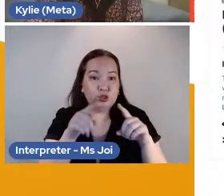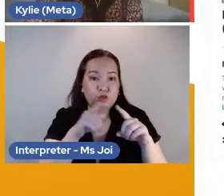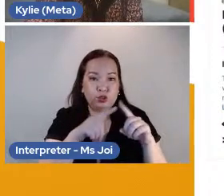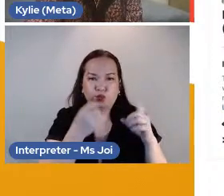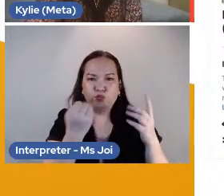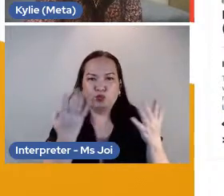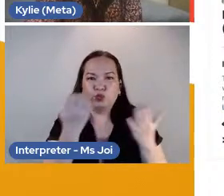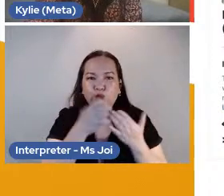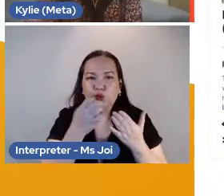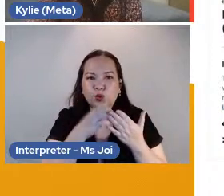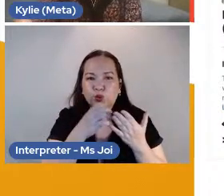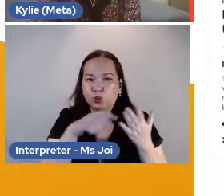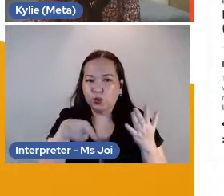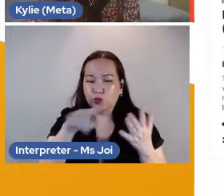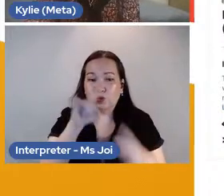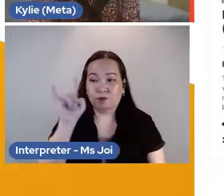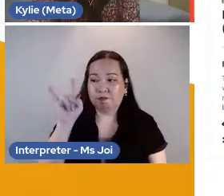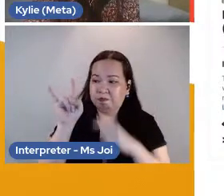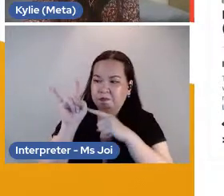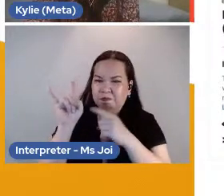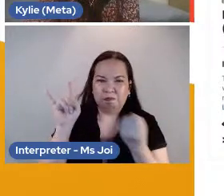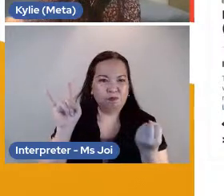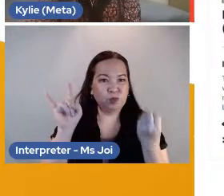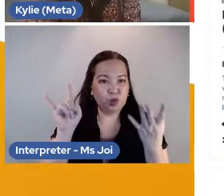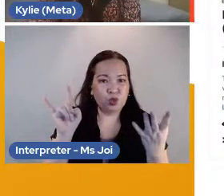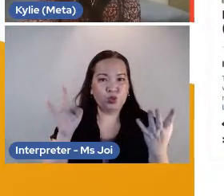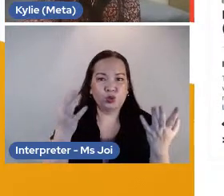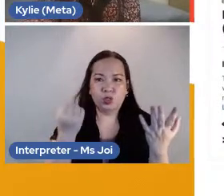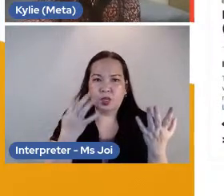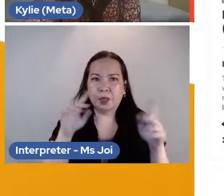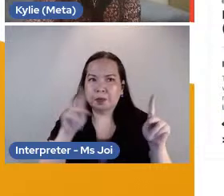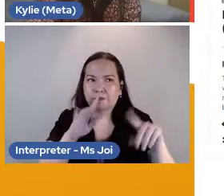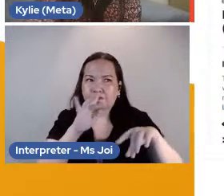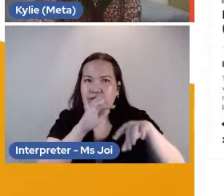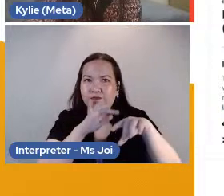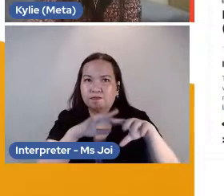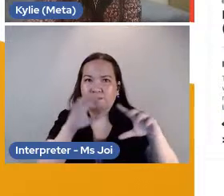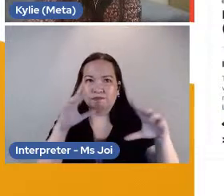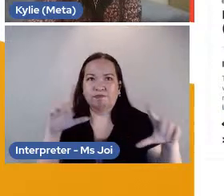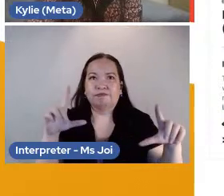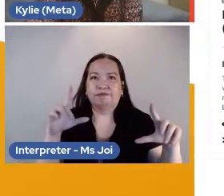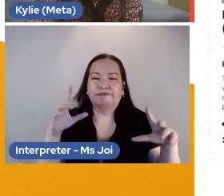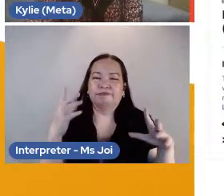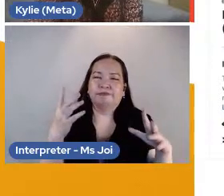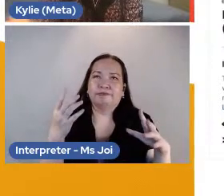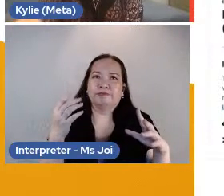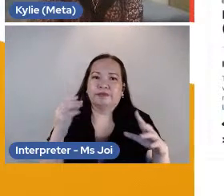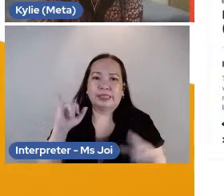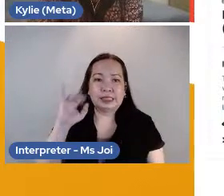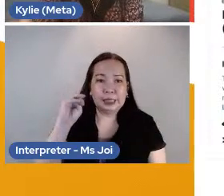for a particular ad, the number of impressions. So impressions mean the number of times